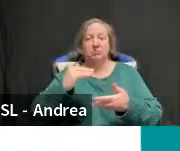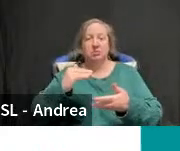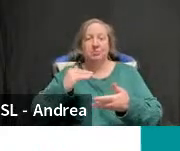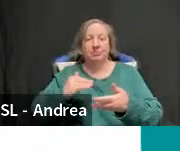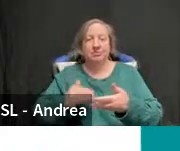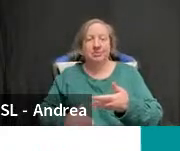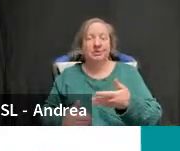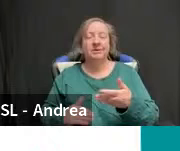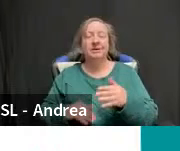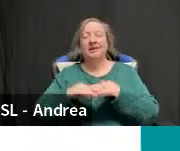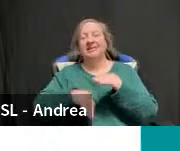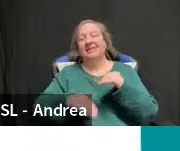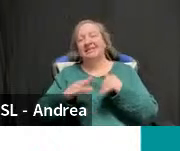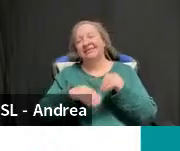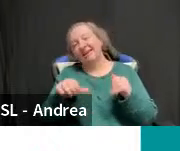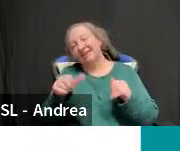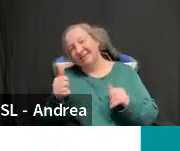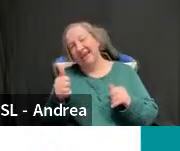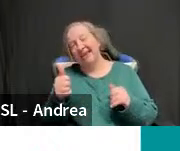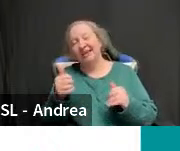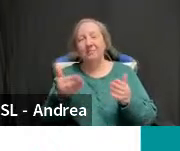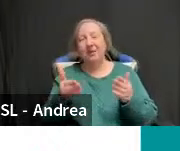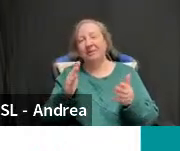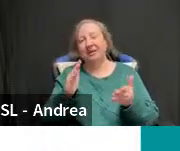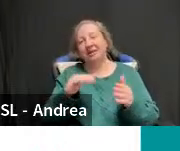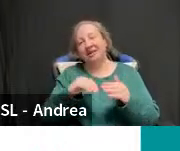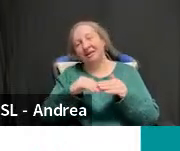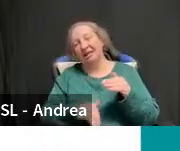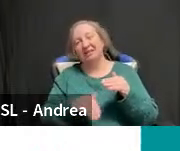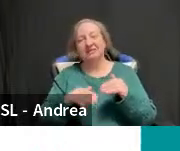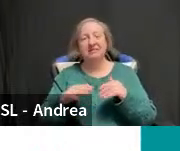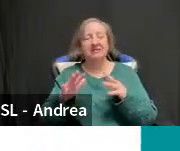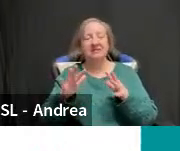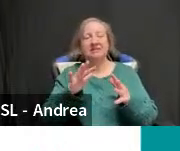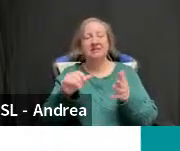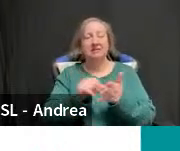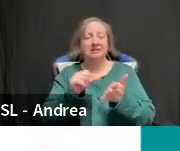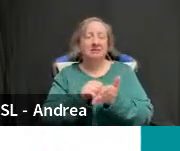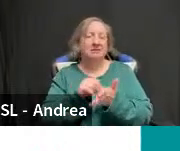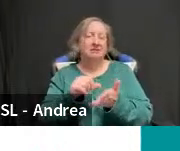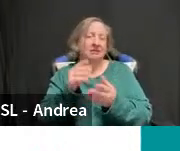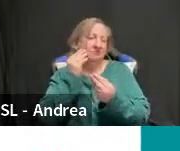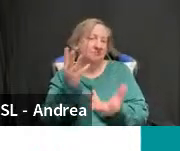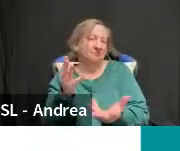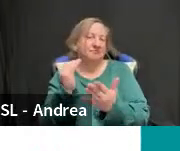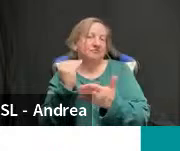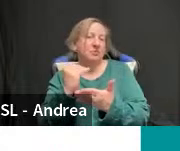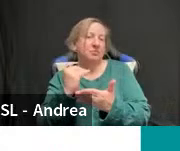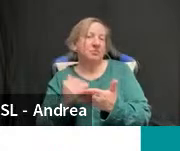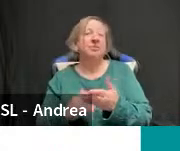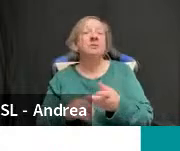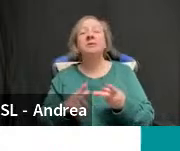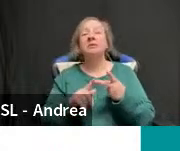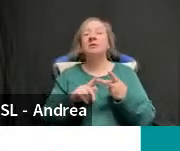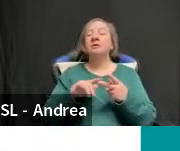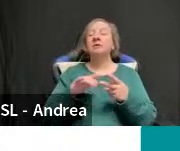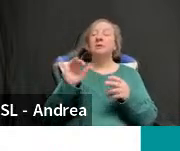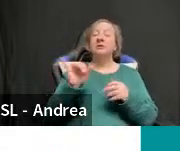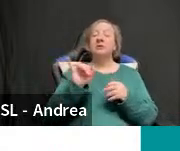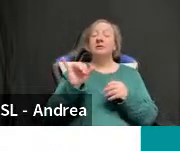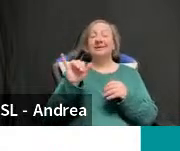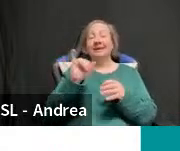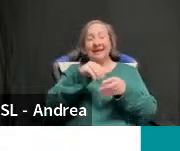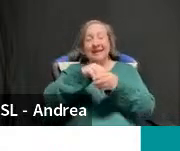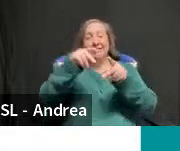multi-page, less than 10 or even fewer page fact sheet. And then, of course, in-person events that we've